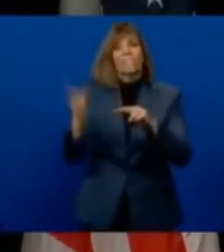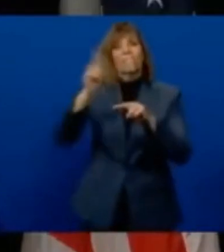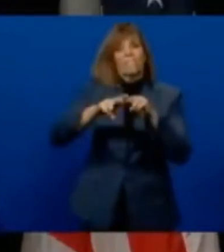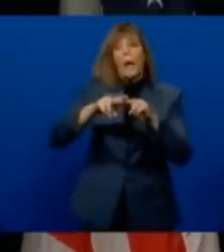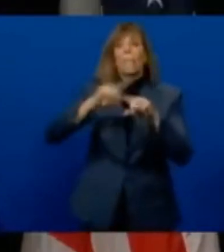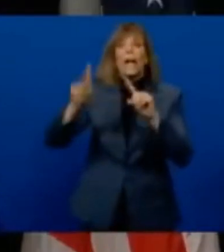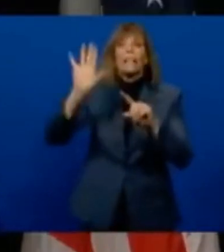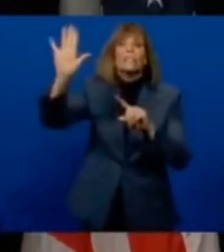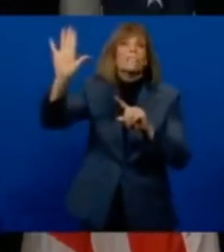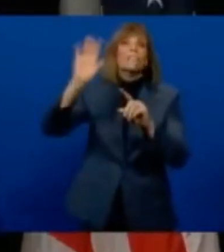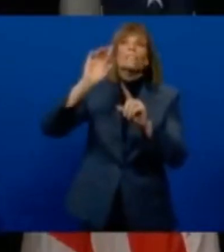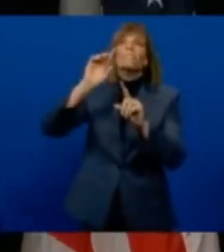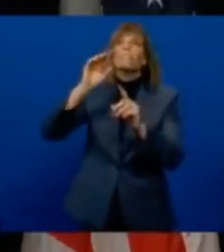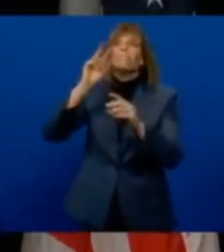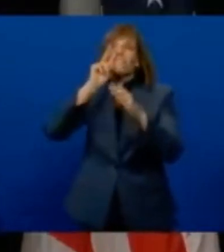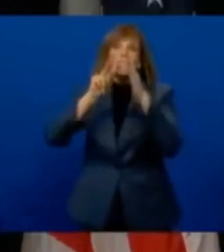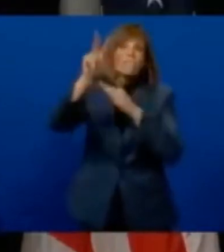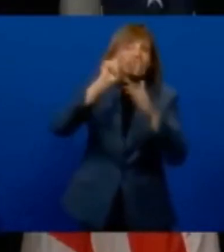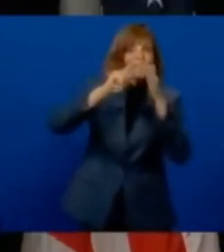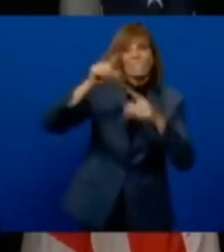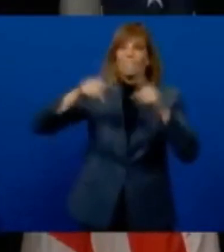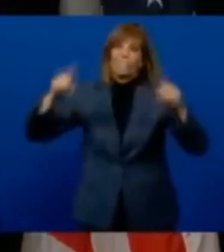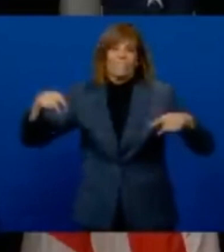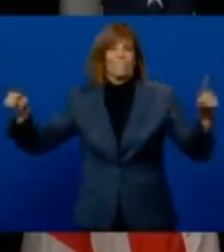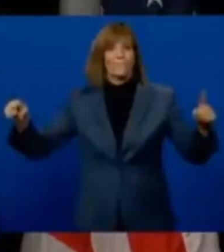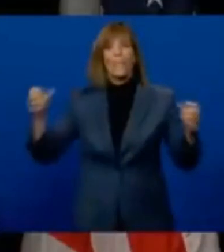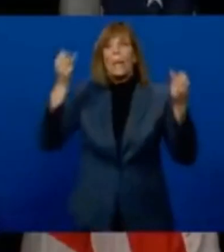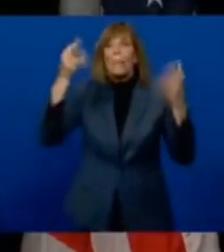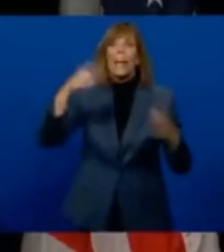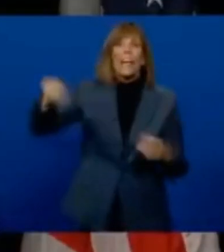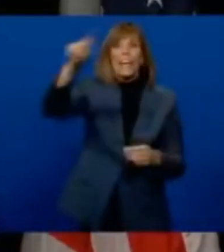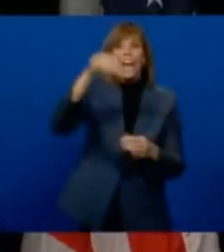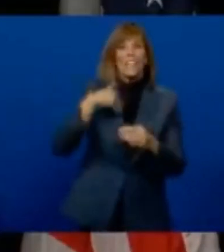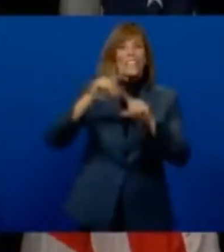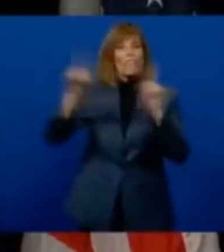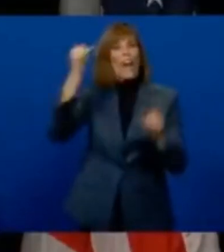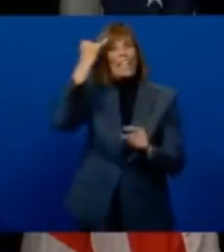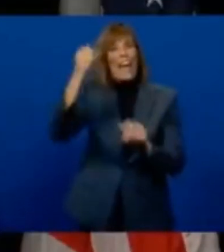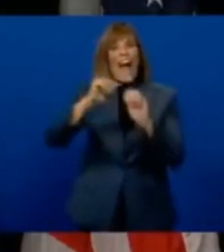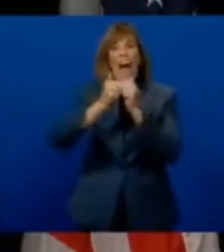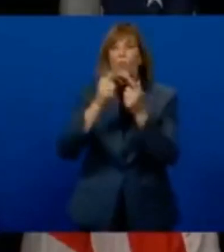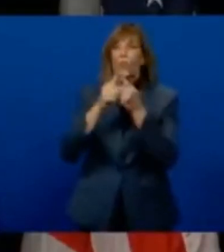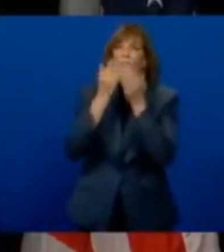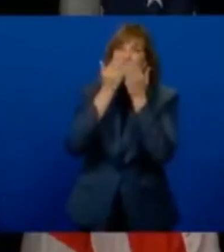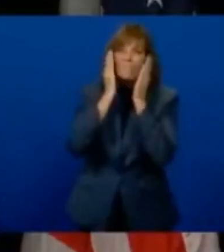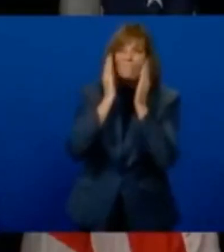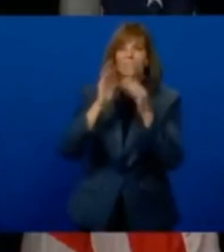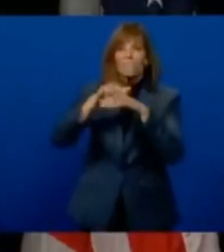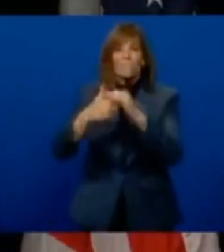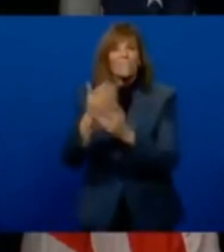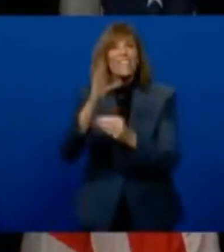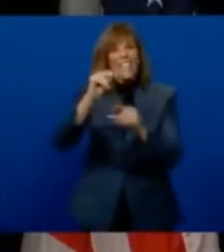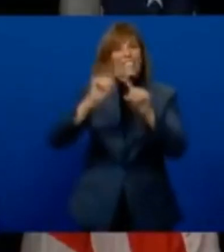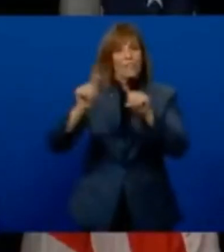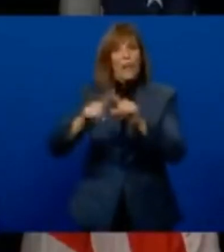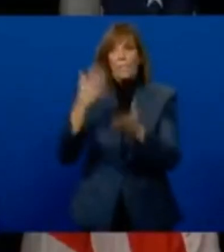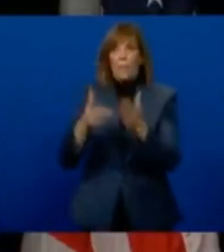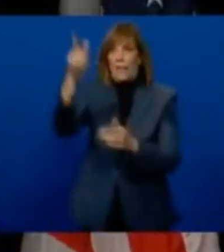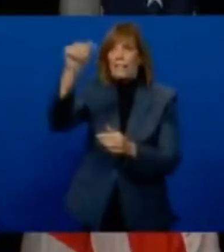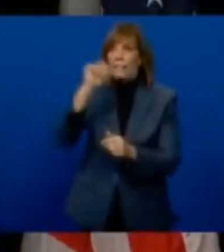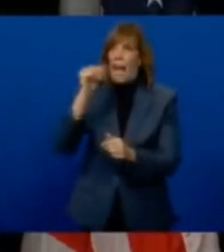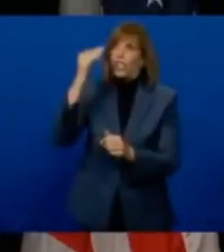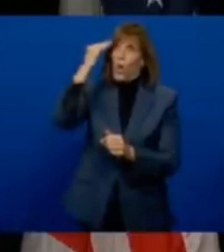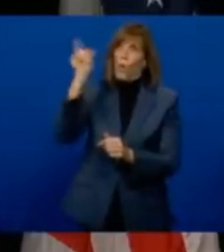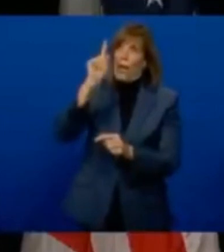varying degrees. The models make various assumptions about the levels of mitigation and other interventions which may not